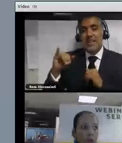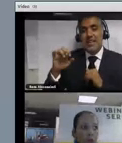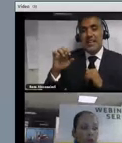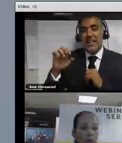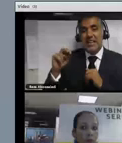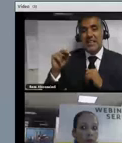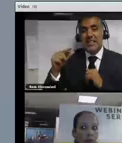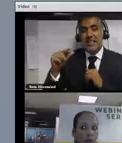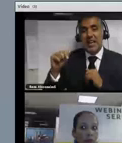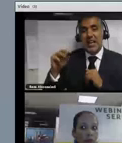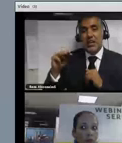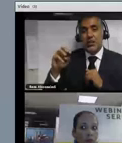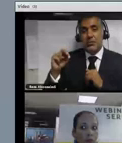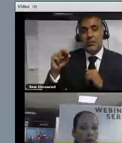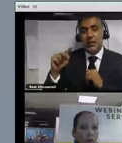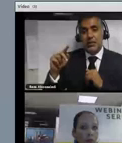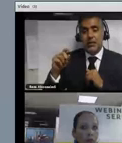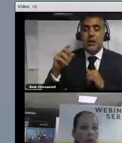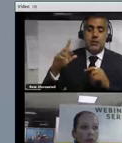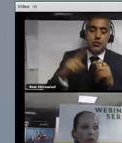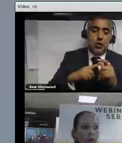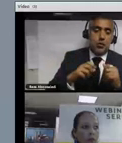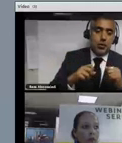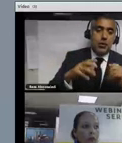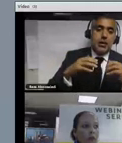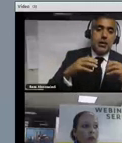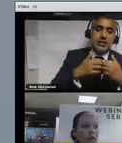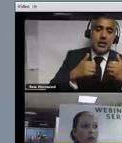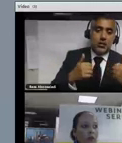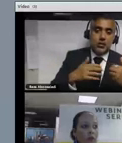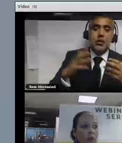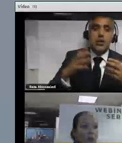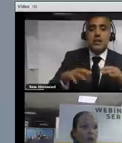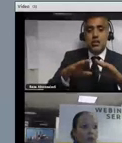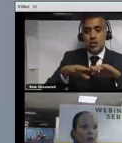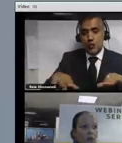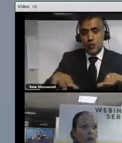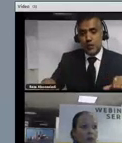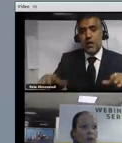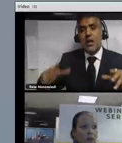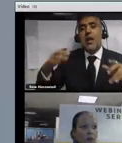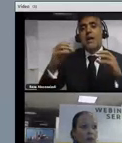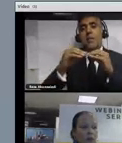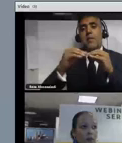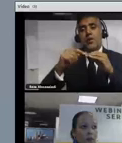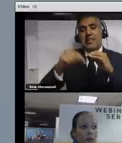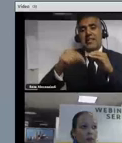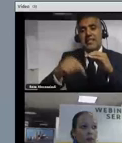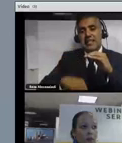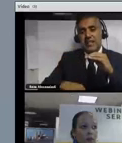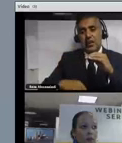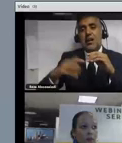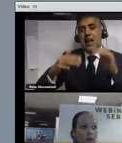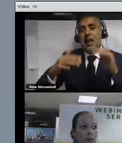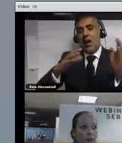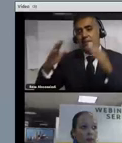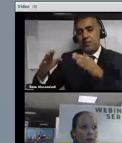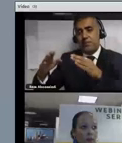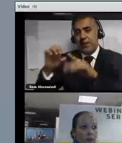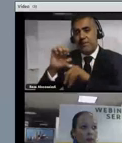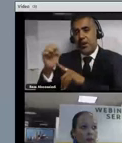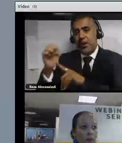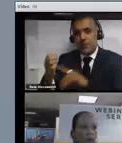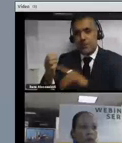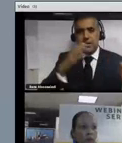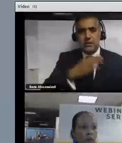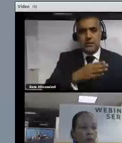the prevalence and disaggregation, then we moved into children and more detail, and now we're starting to move into environment. It takes a